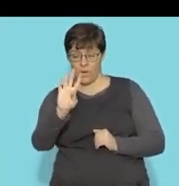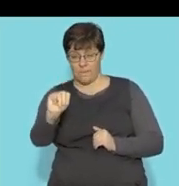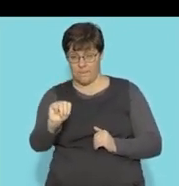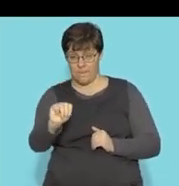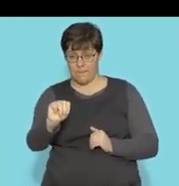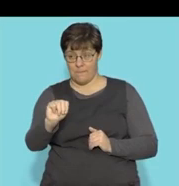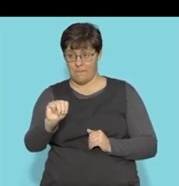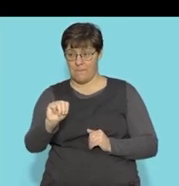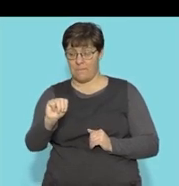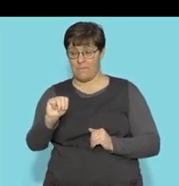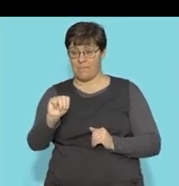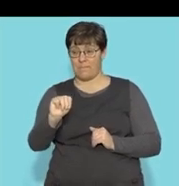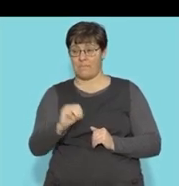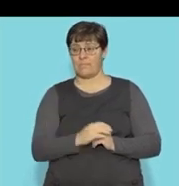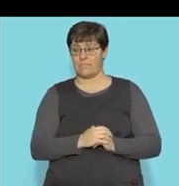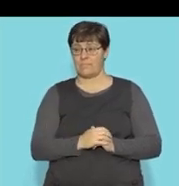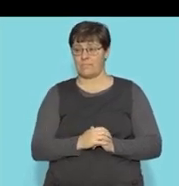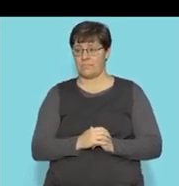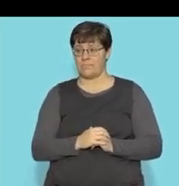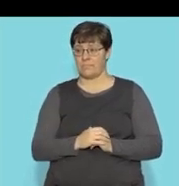20,24 meters.